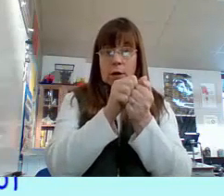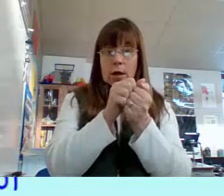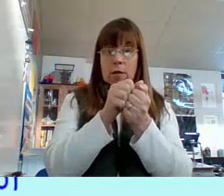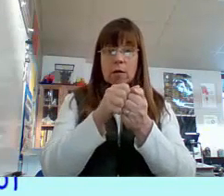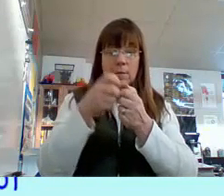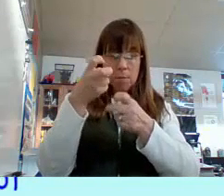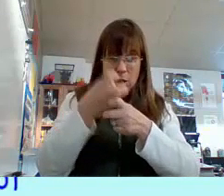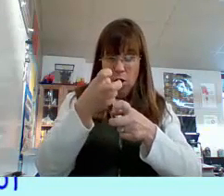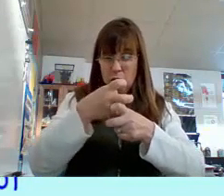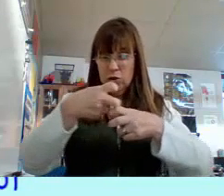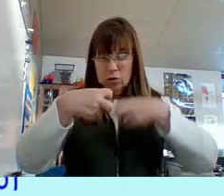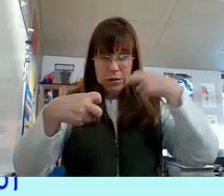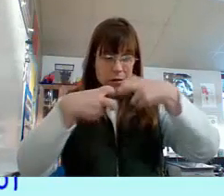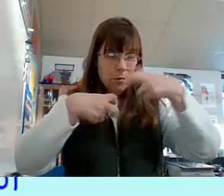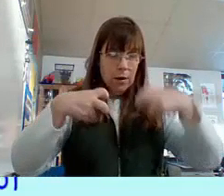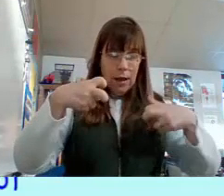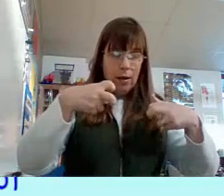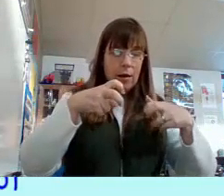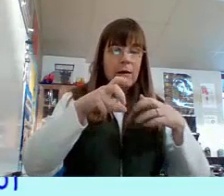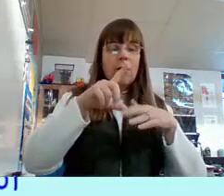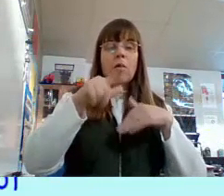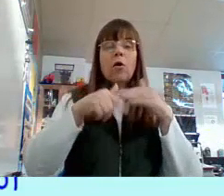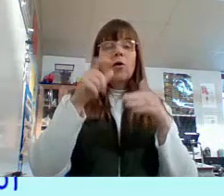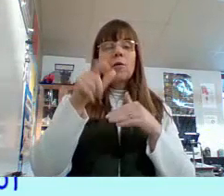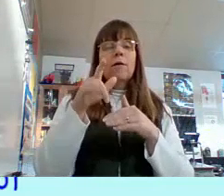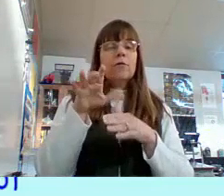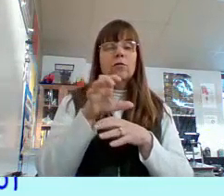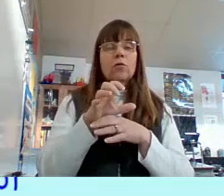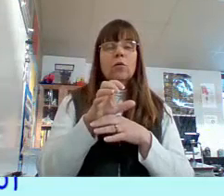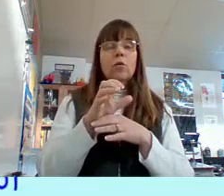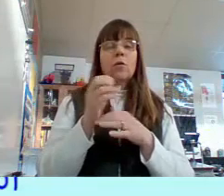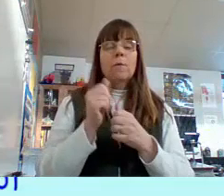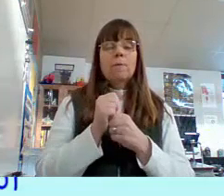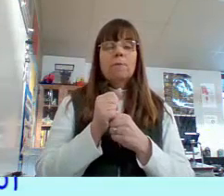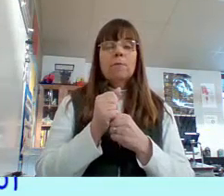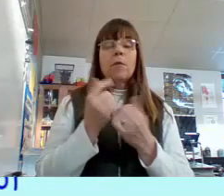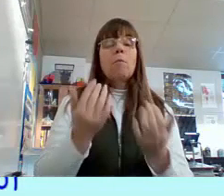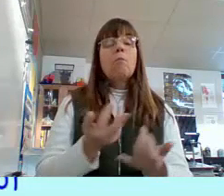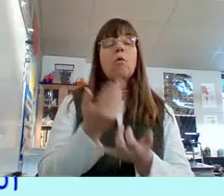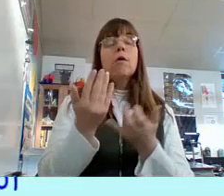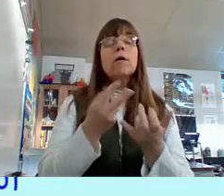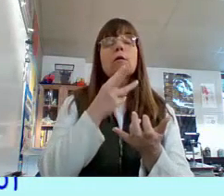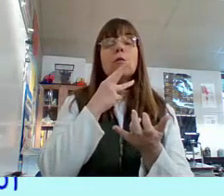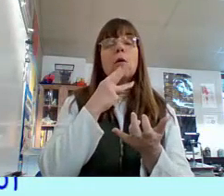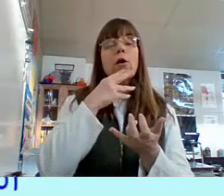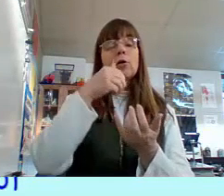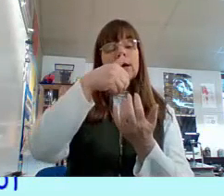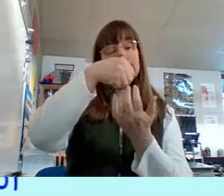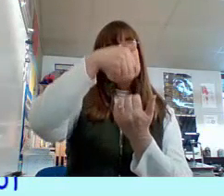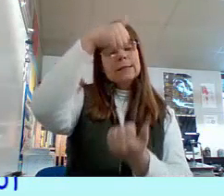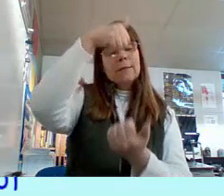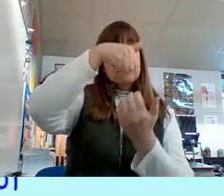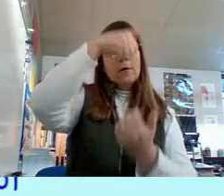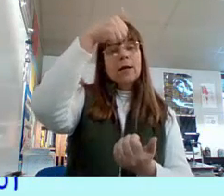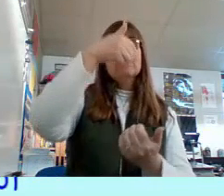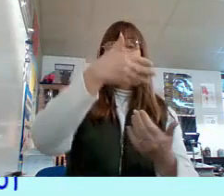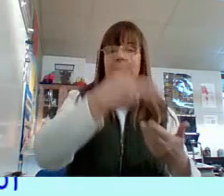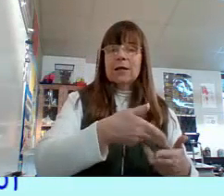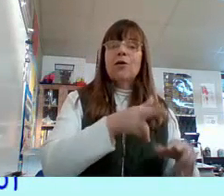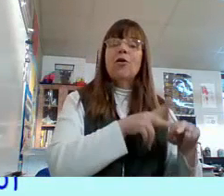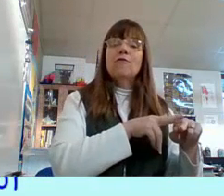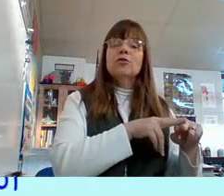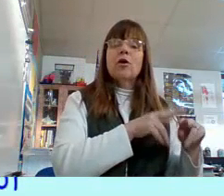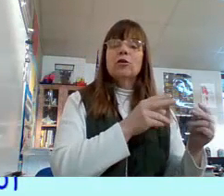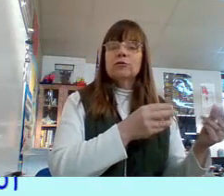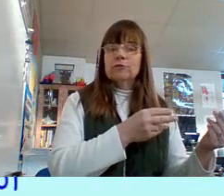would really be hard to get the salt out of the water, right? But really all you have to do is boil the water, and the water turns into a gas, and then you're going